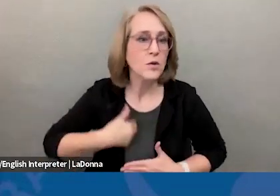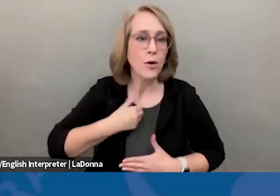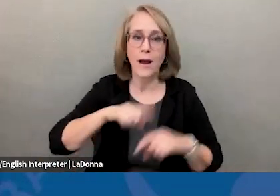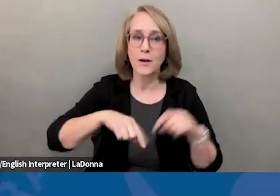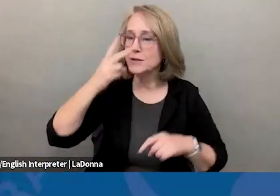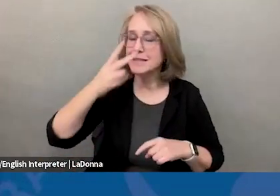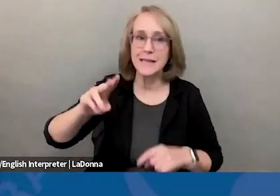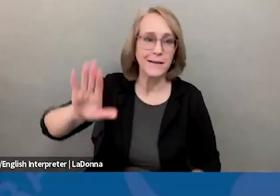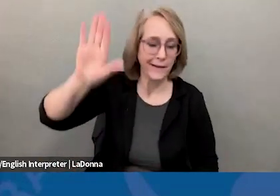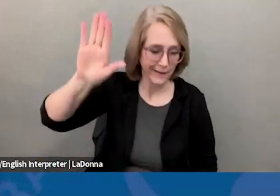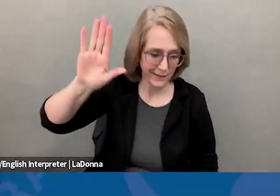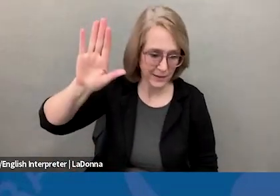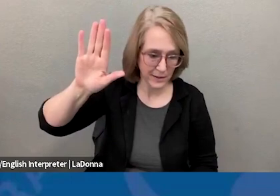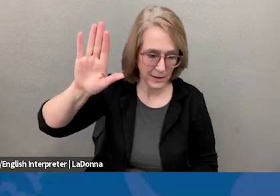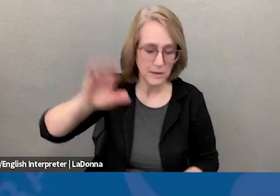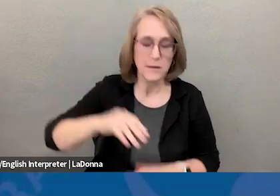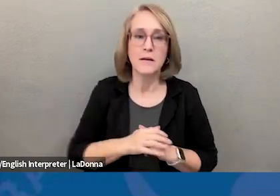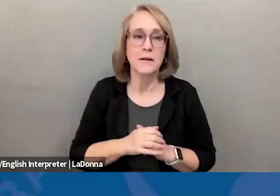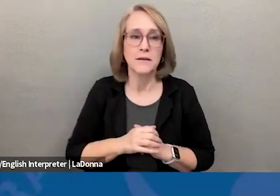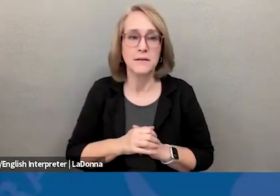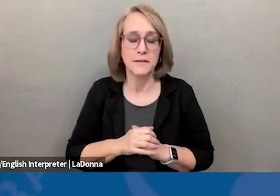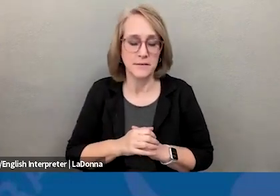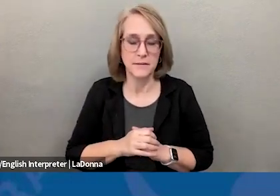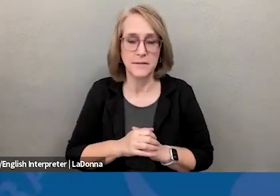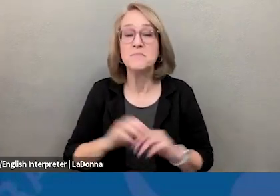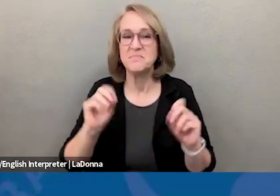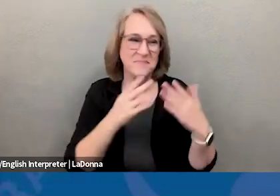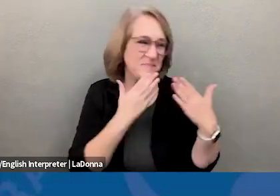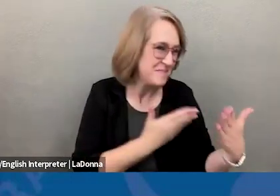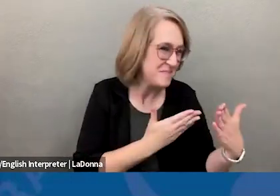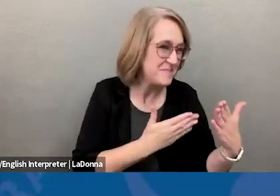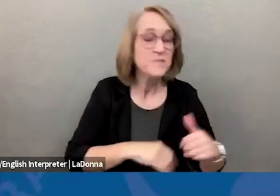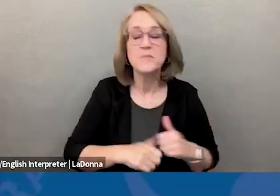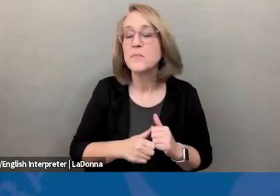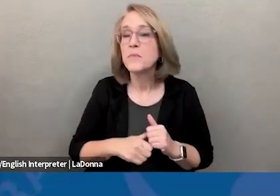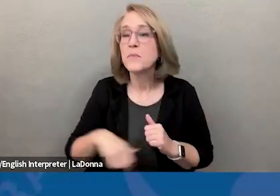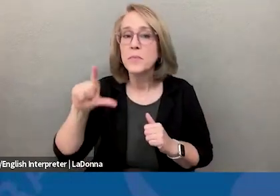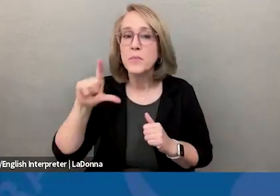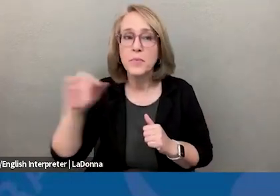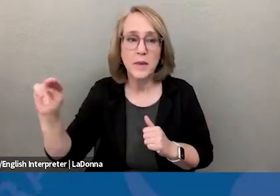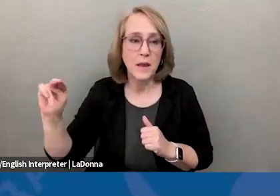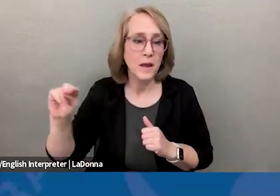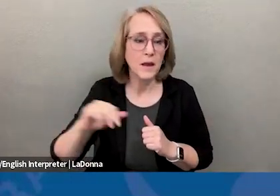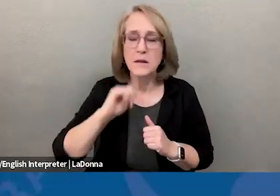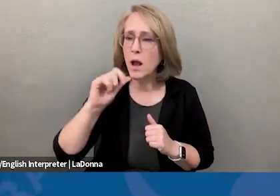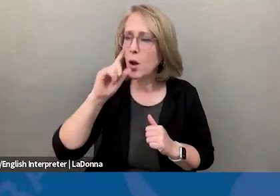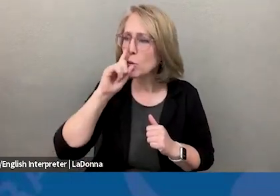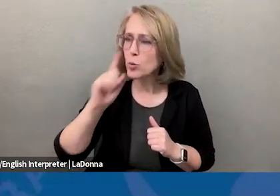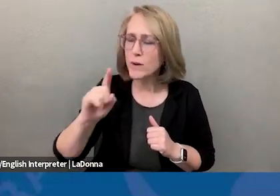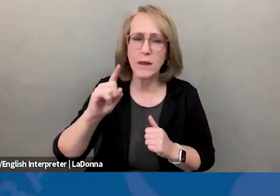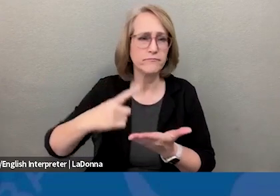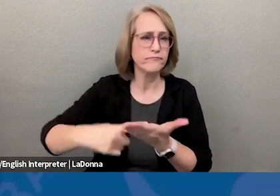go ahead. Oh, that's okay. Oh, Thank you. Great. I just wanted to say this isn't really taking the strategy so much in a